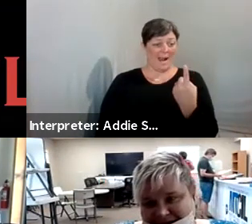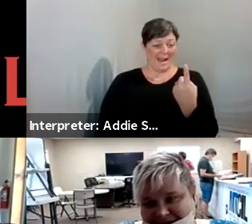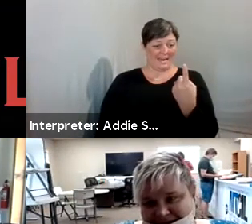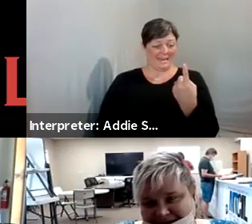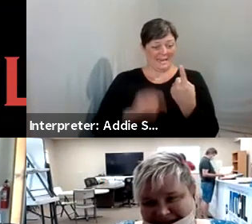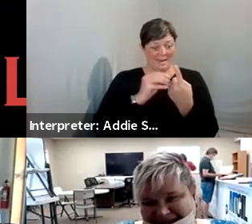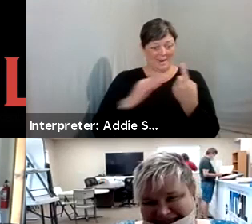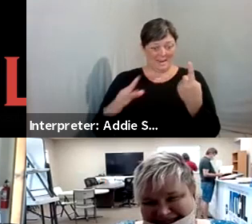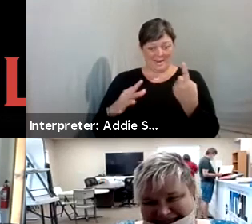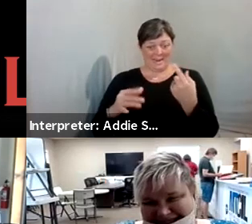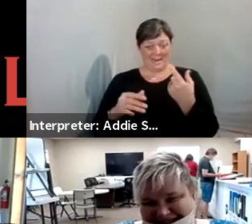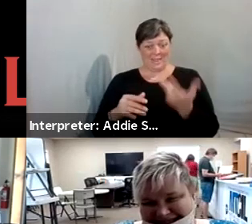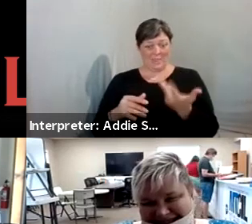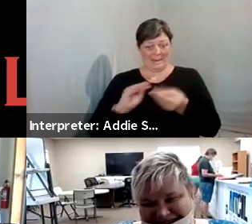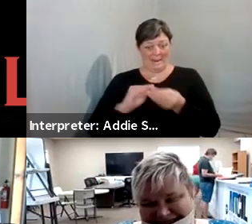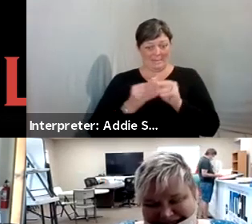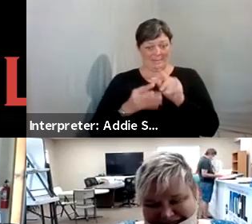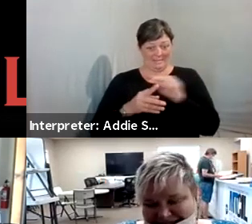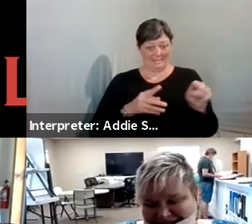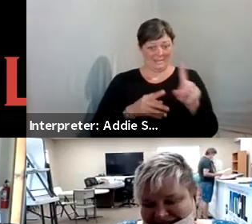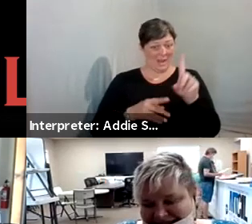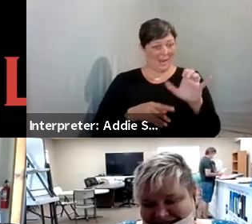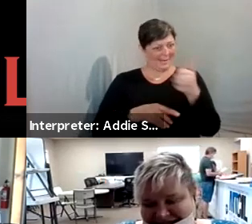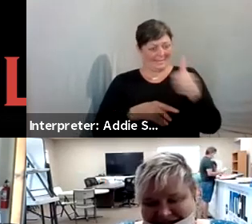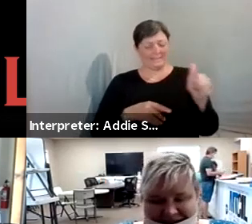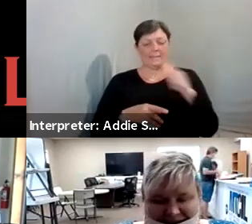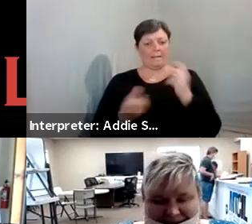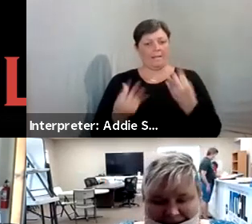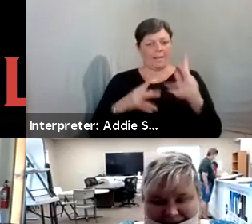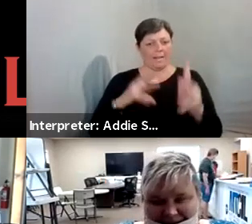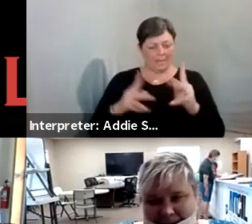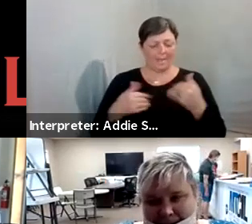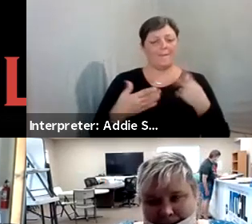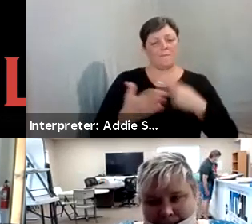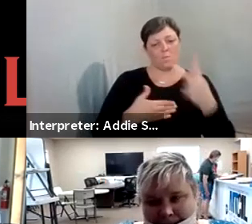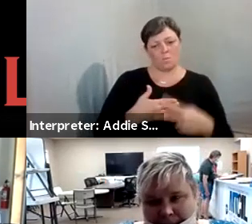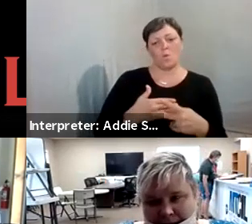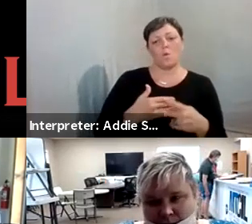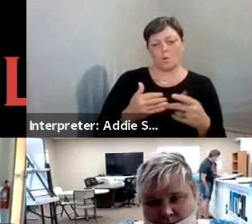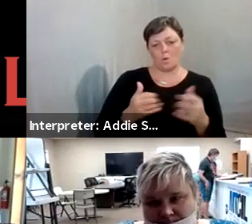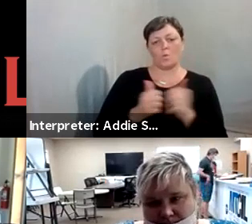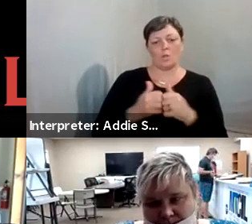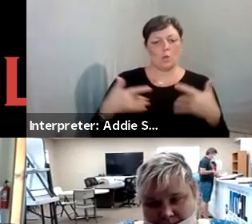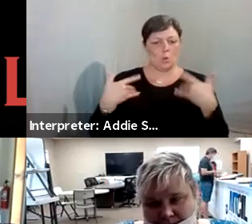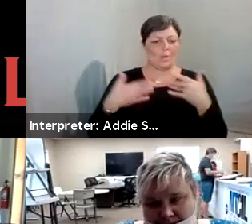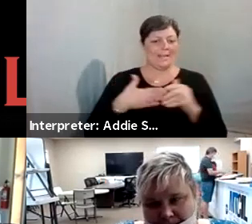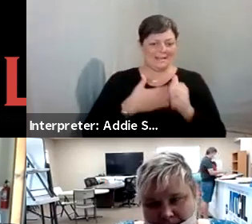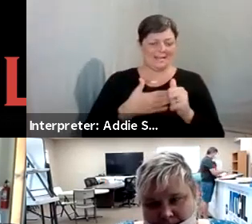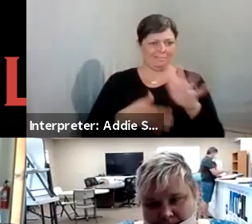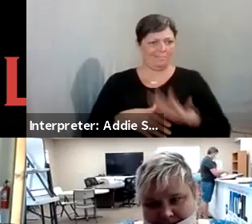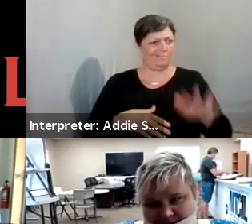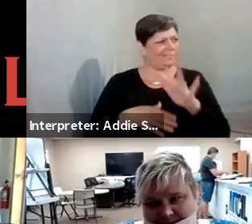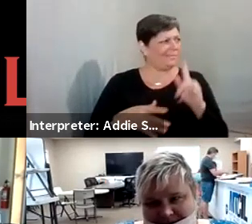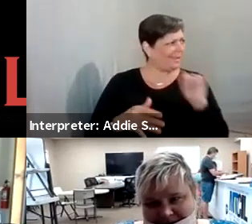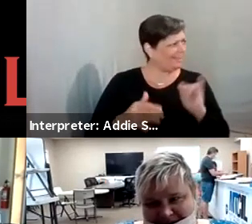young people. So there's programs happening with the youth leadership forums across the country that I think they maxed